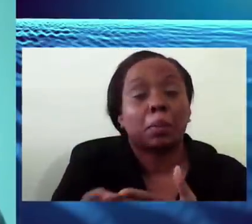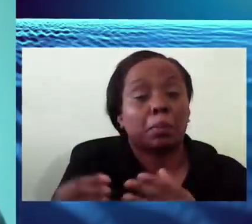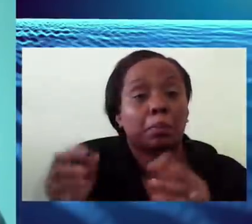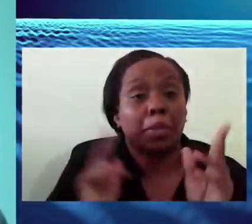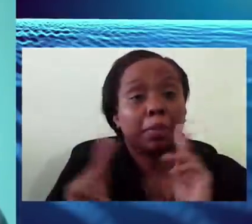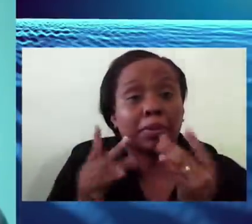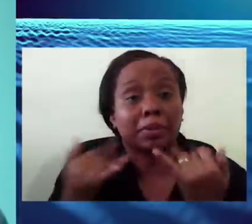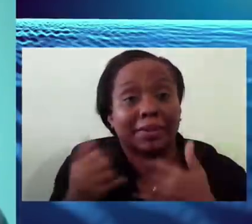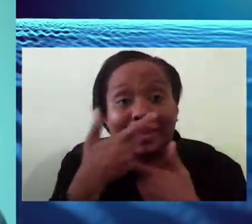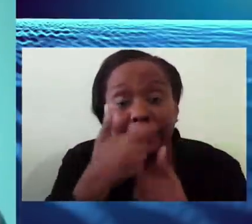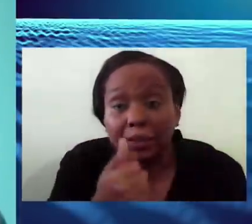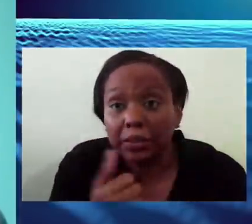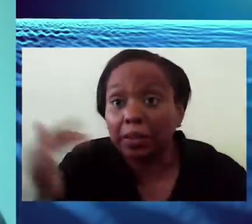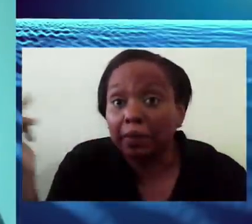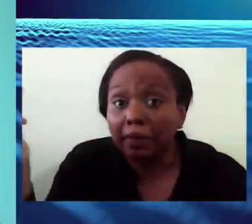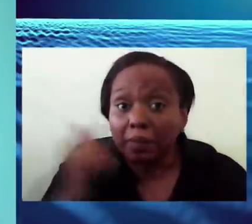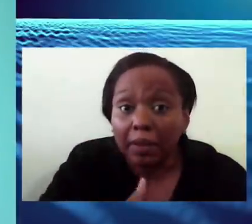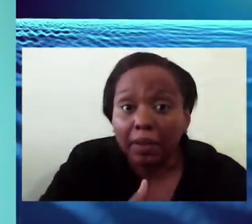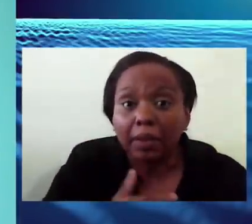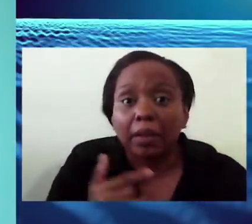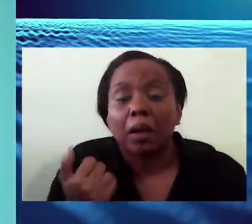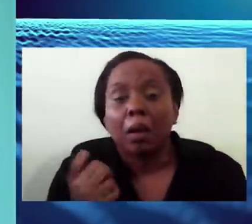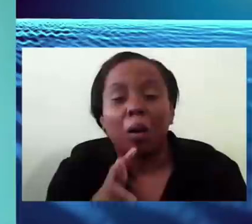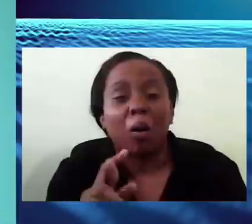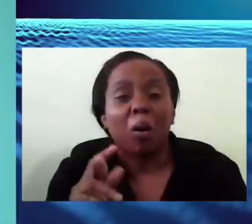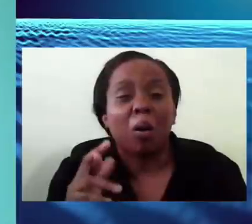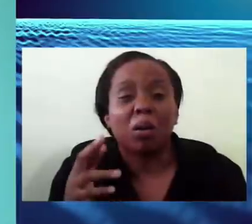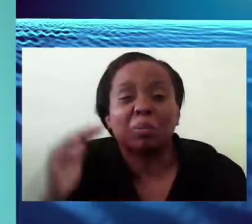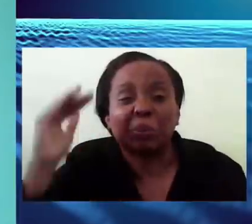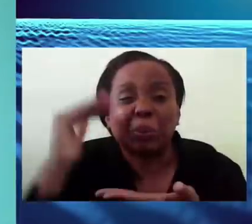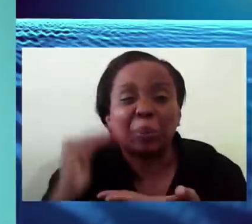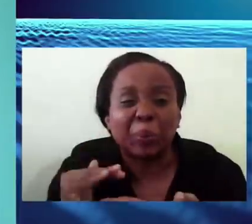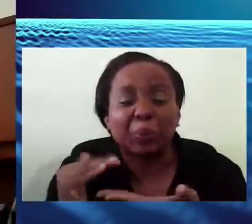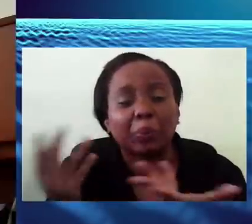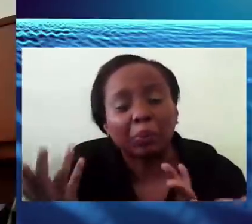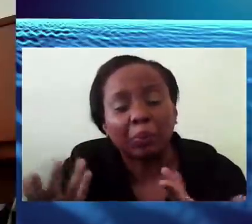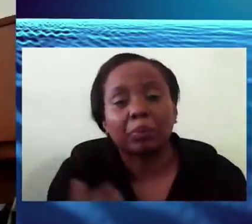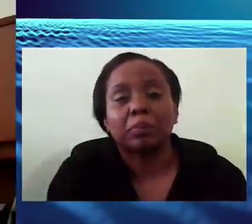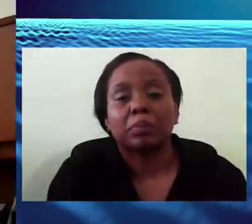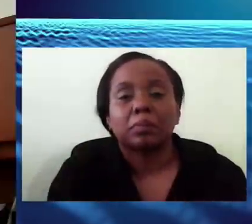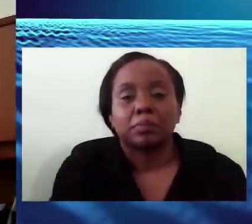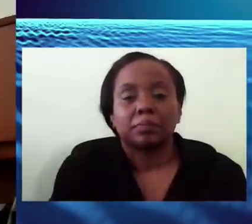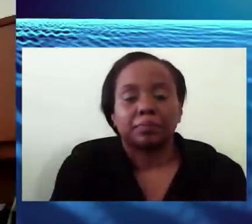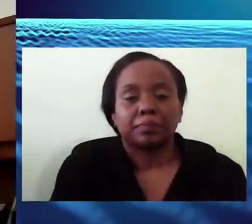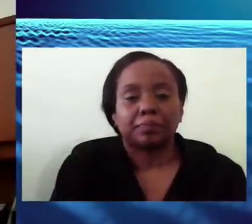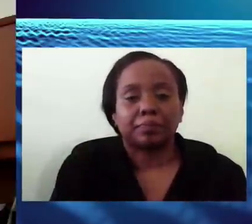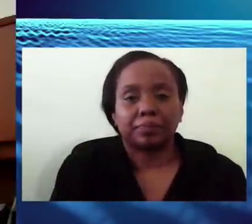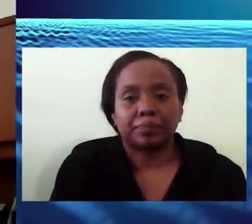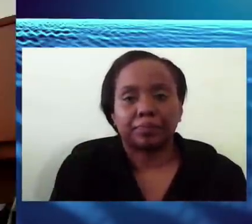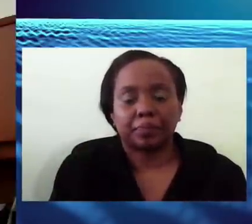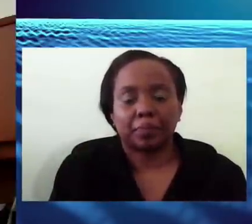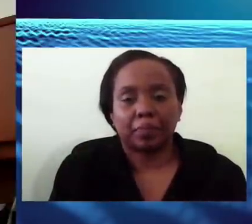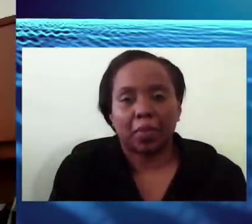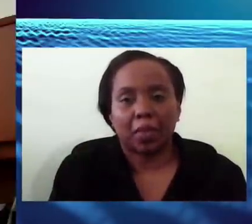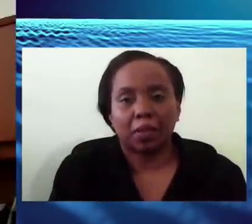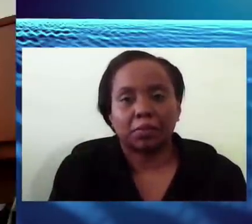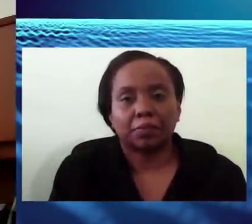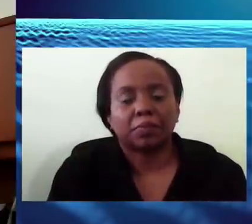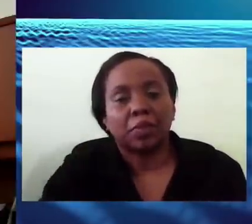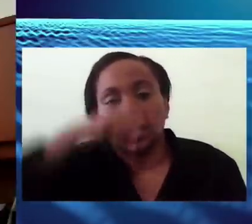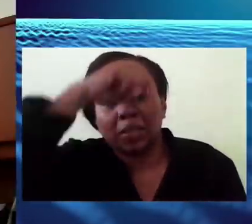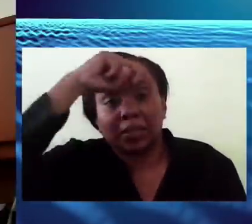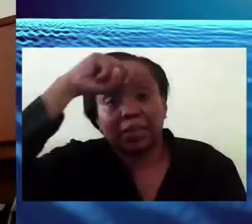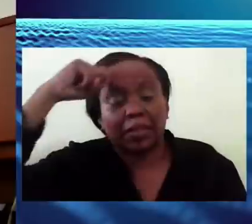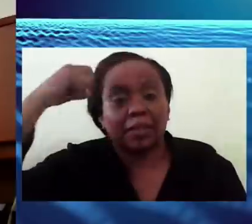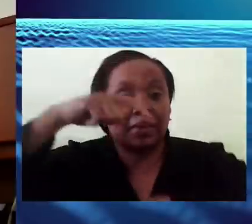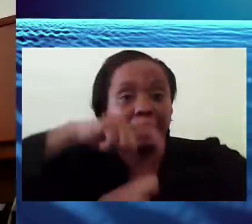is it pretty warm? For the summer season, the latter part from July onward,